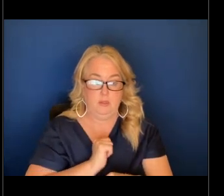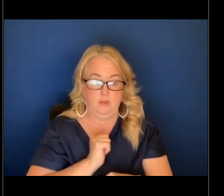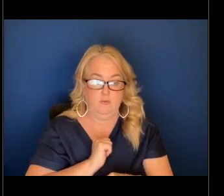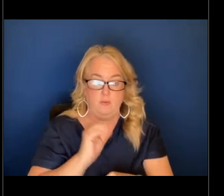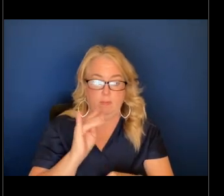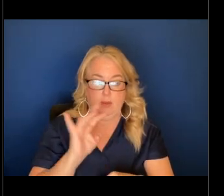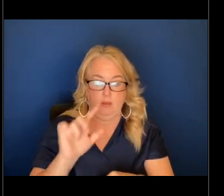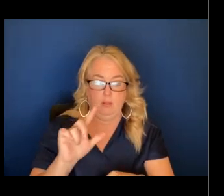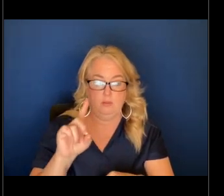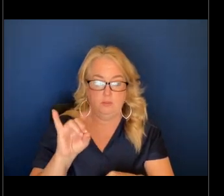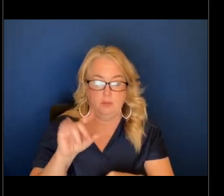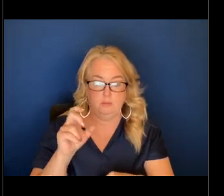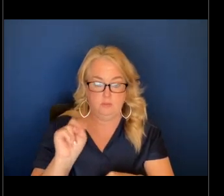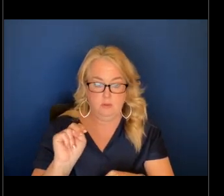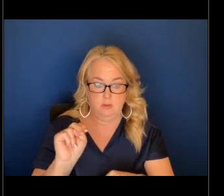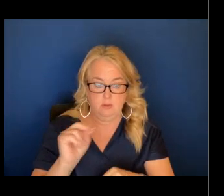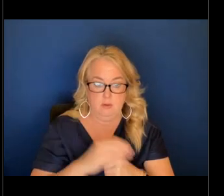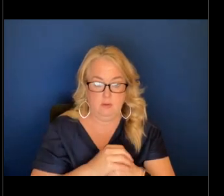Michael Dizon.